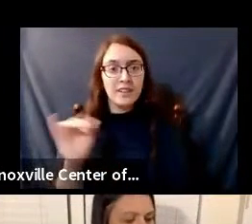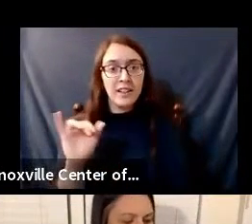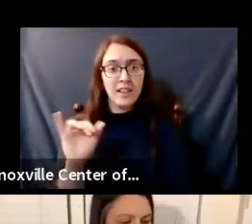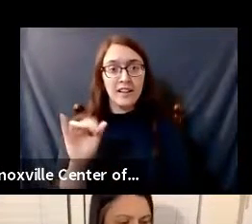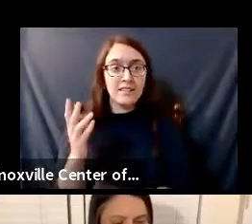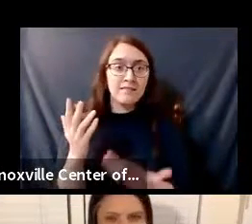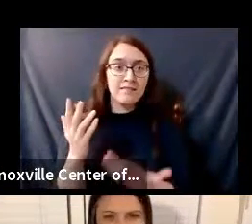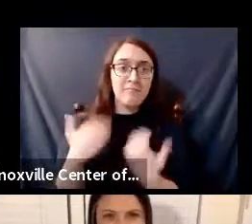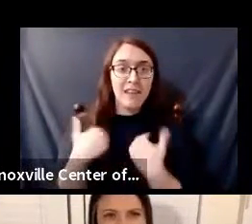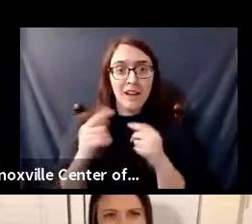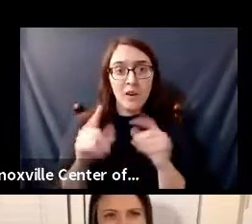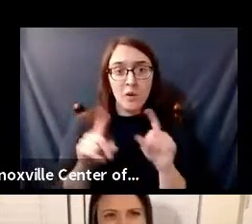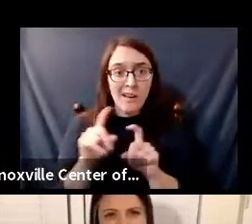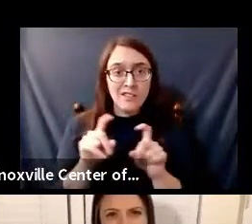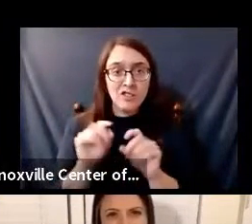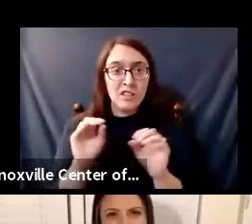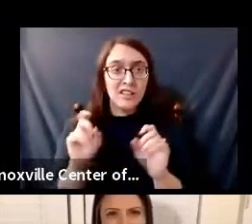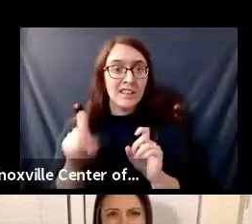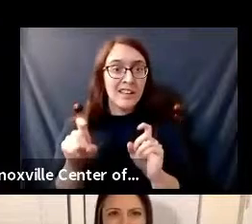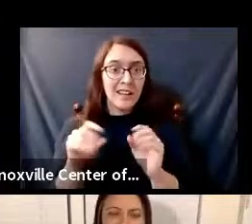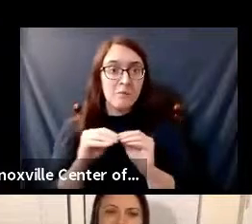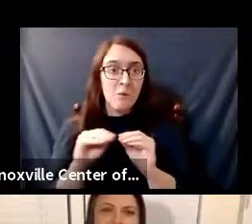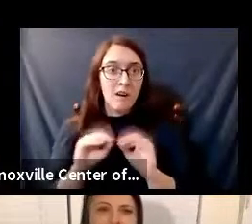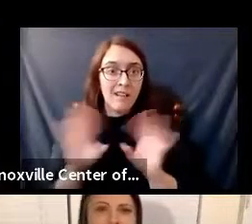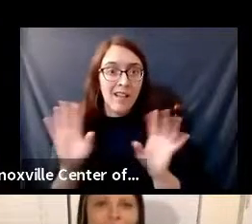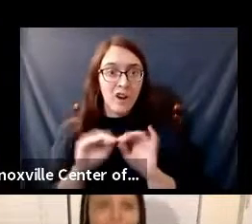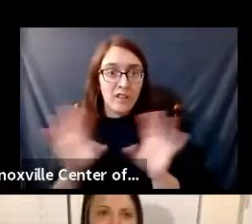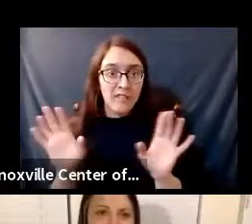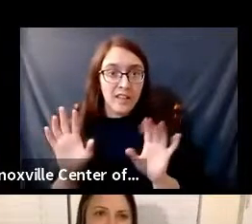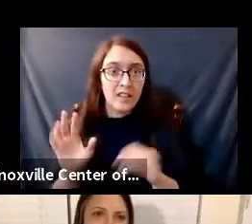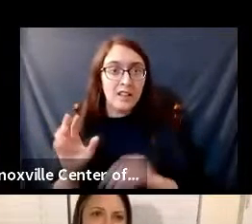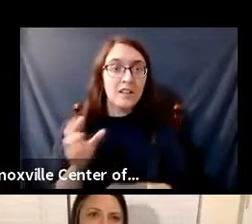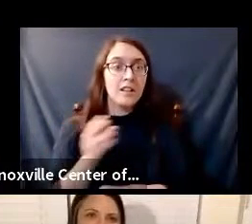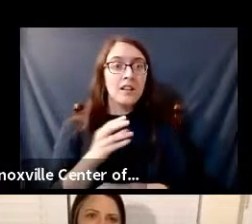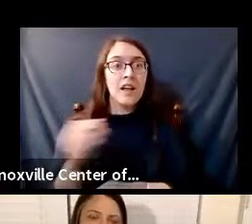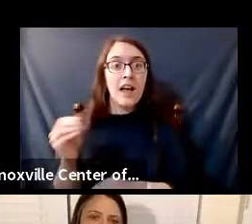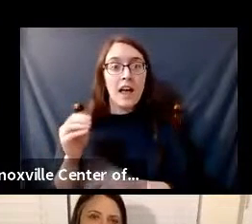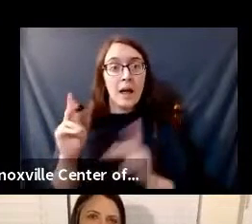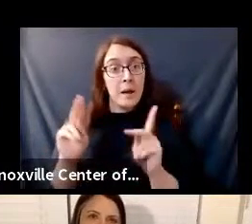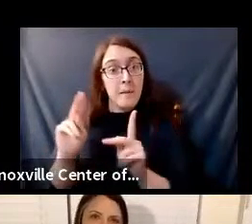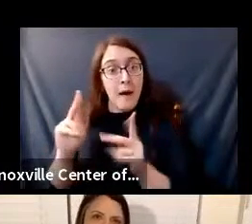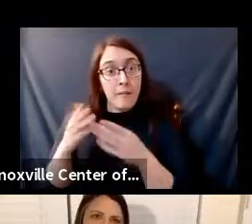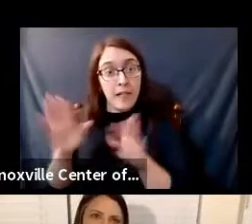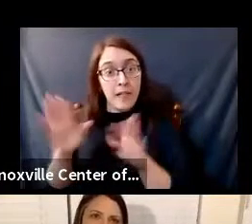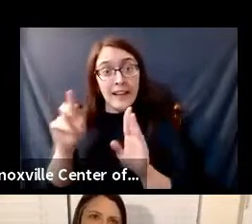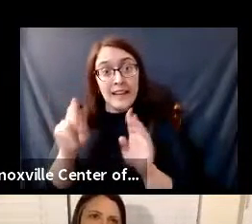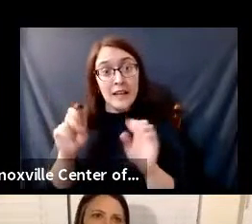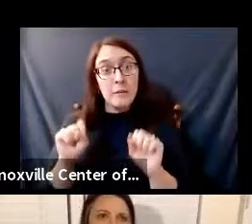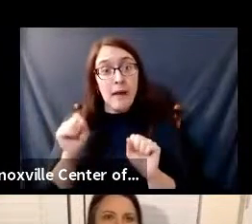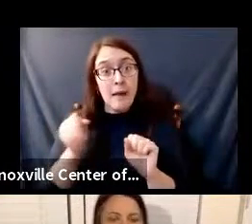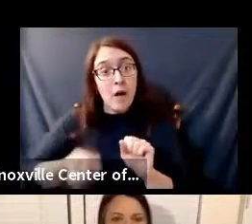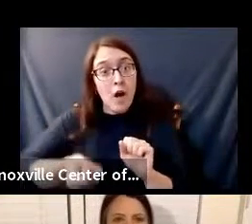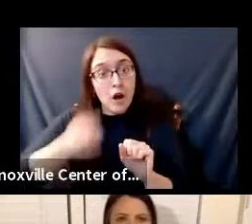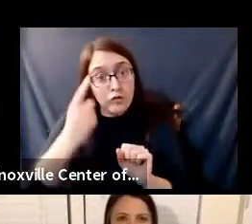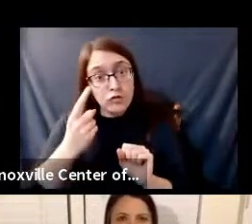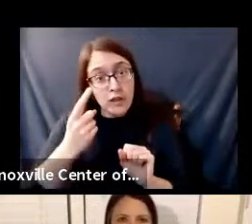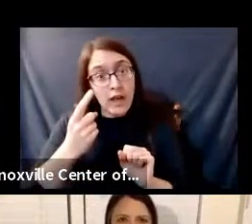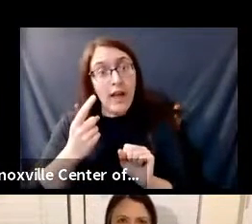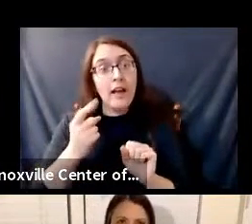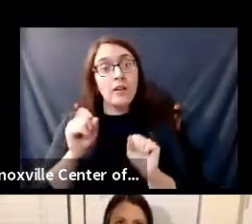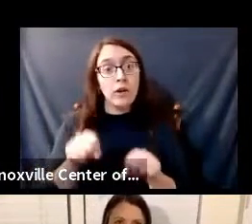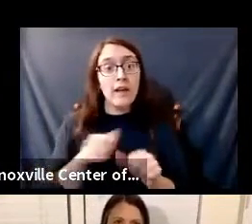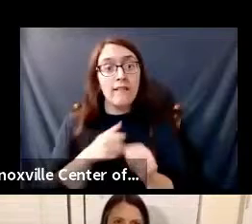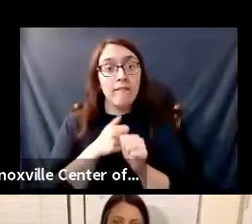some clarity. And like Mr. Sanders said, the public needs to be able to understand it in order to be able to follow it.